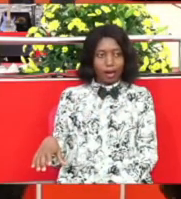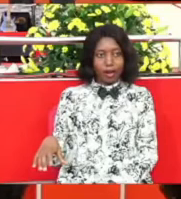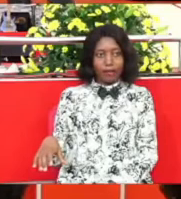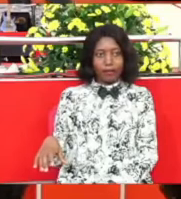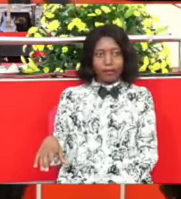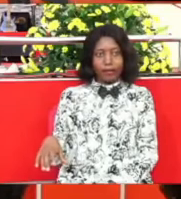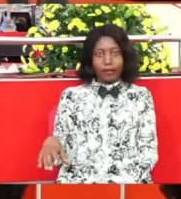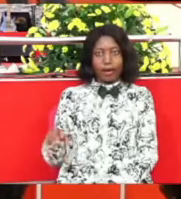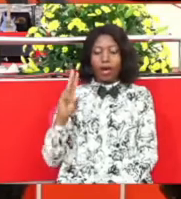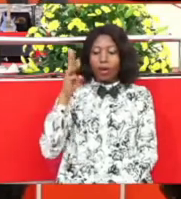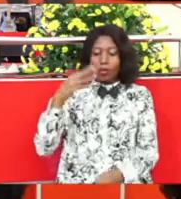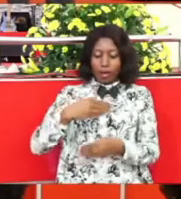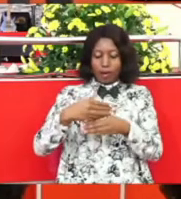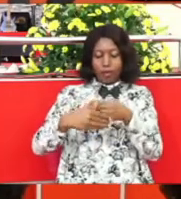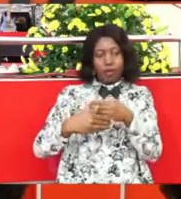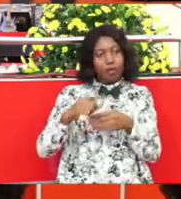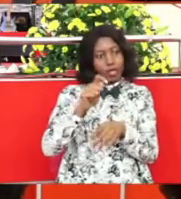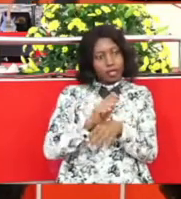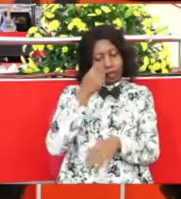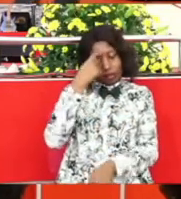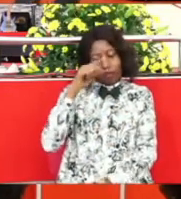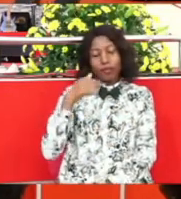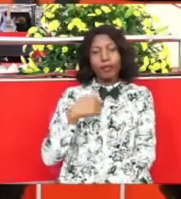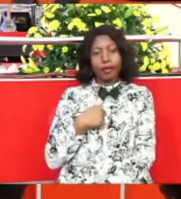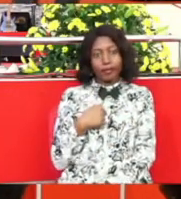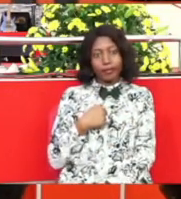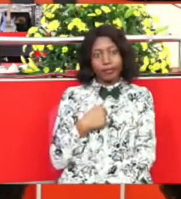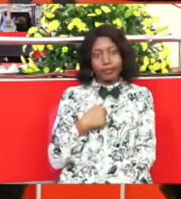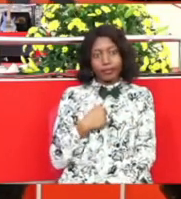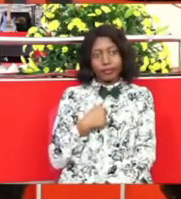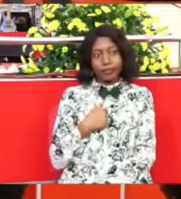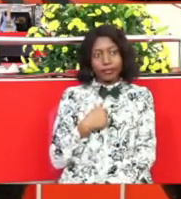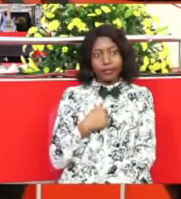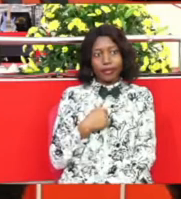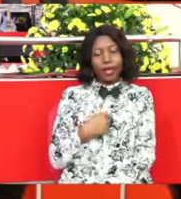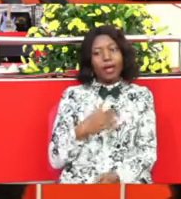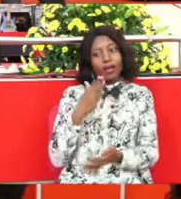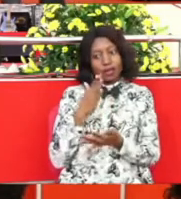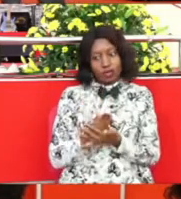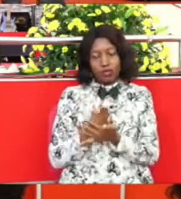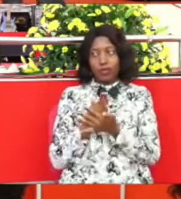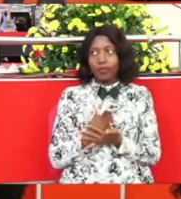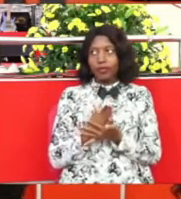mwana wako will build the temple for me. Atanijengea hekalu. And of course, when you